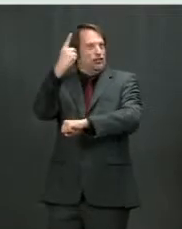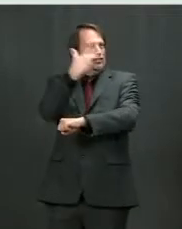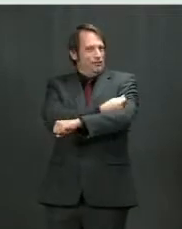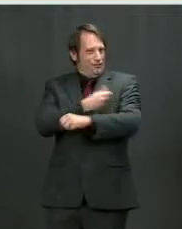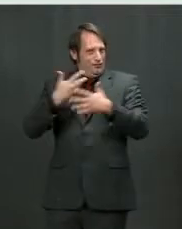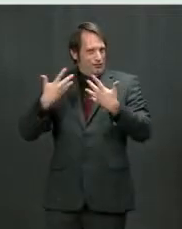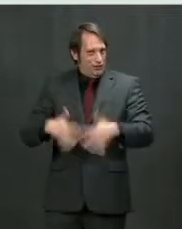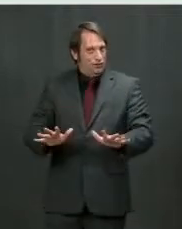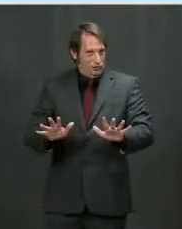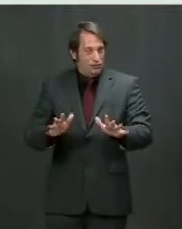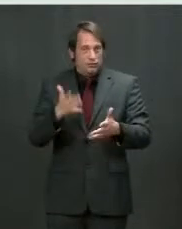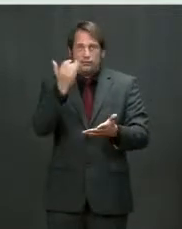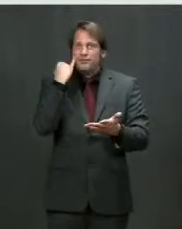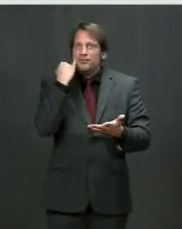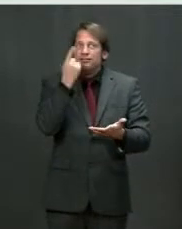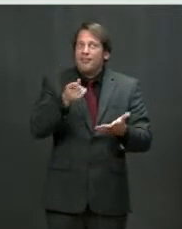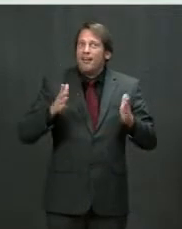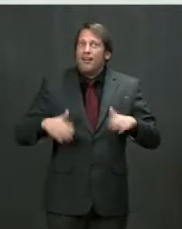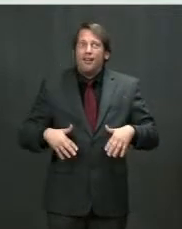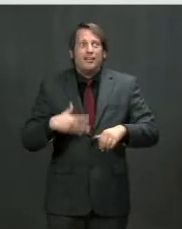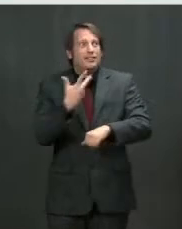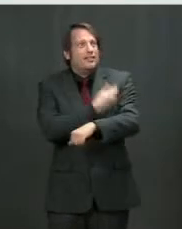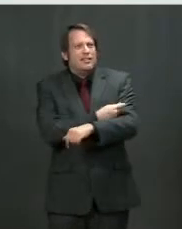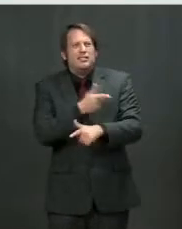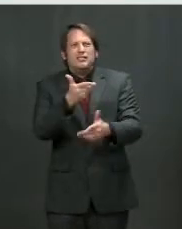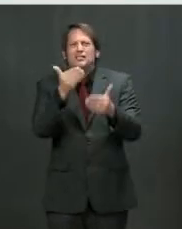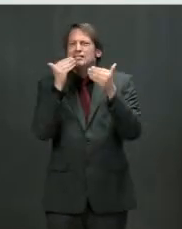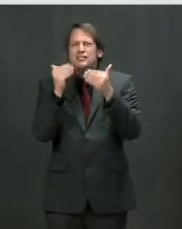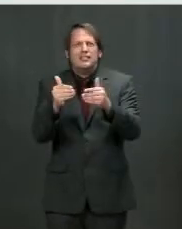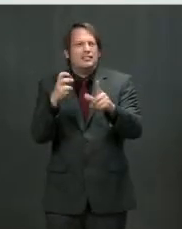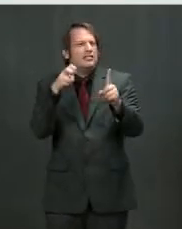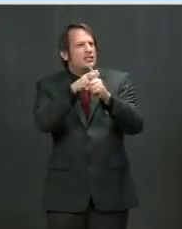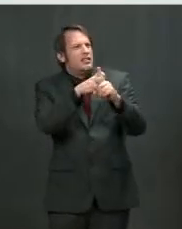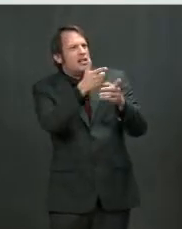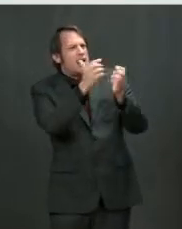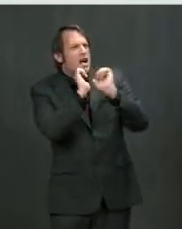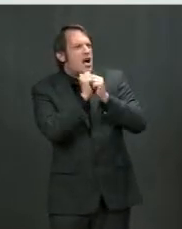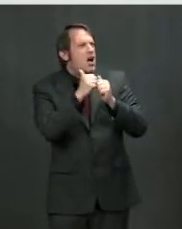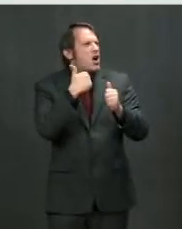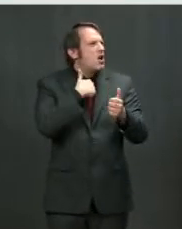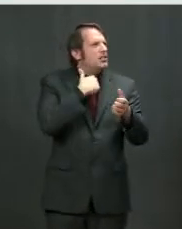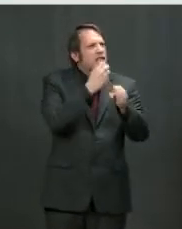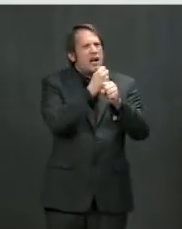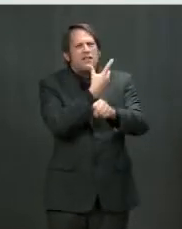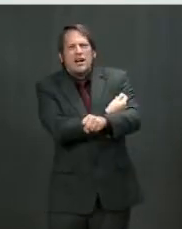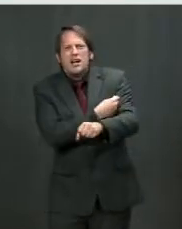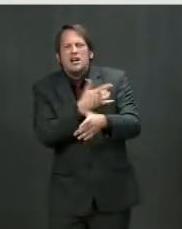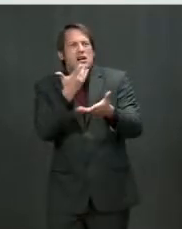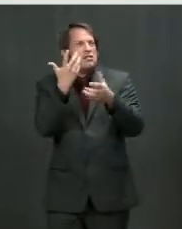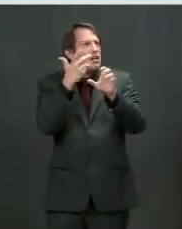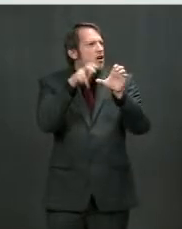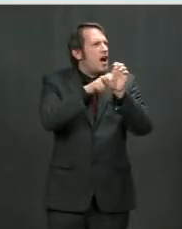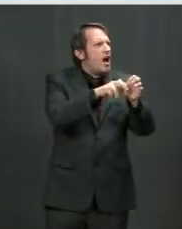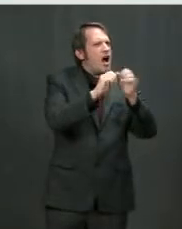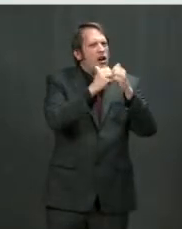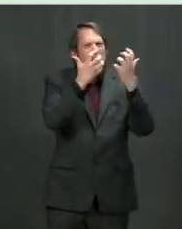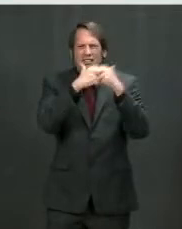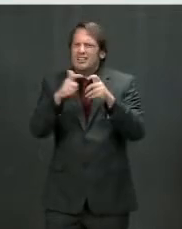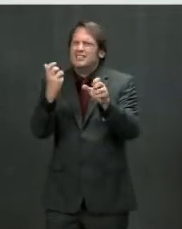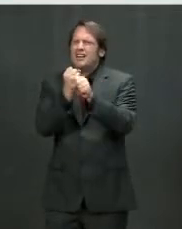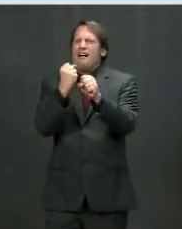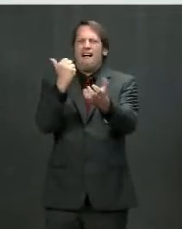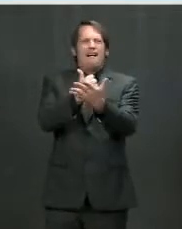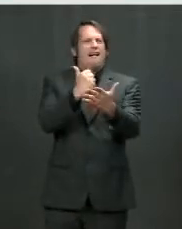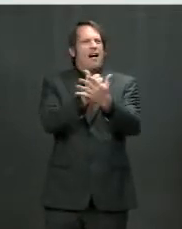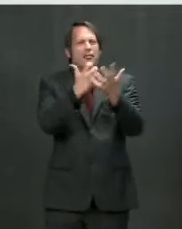shot, consider helping them arrange that opportunity and see what help they need. A number of seniors live alone and may